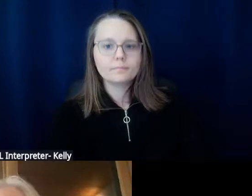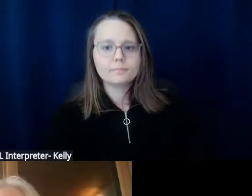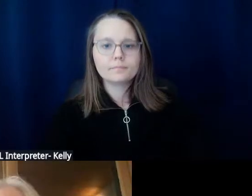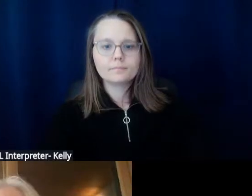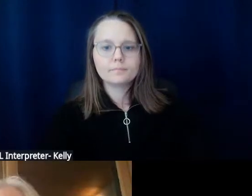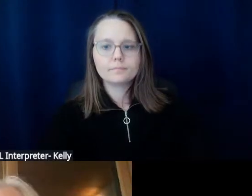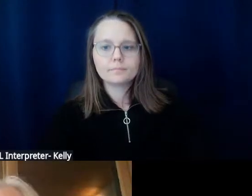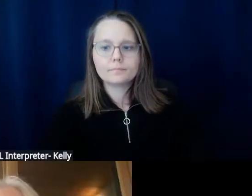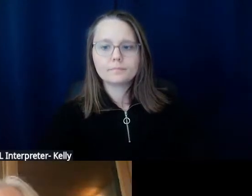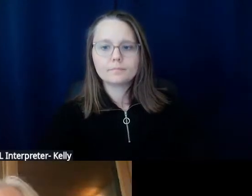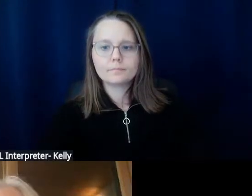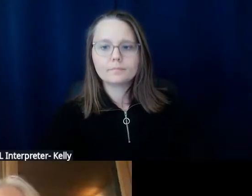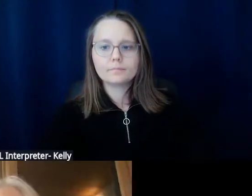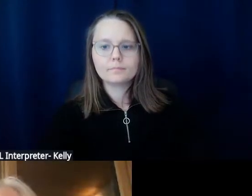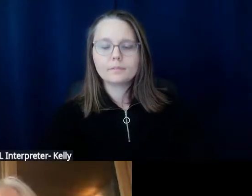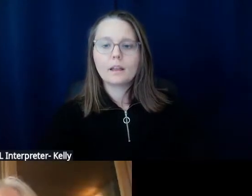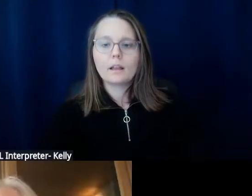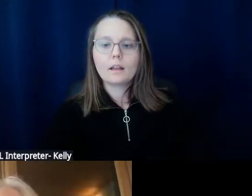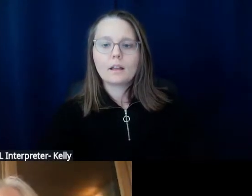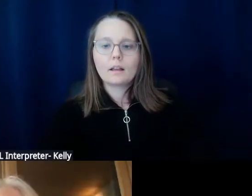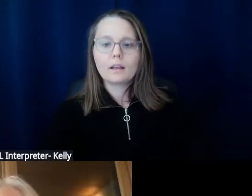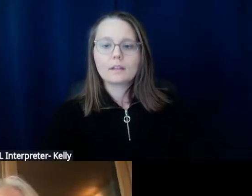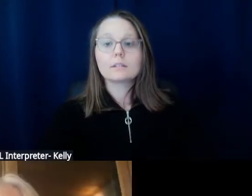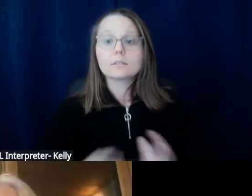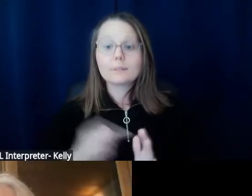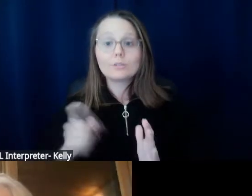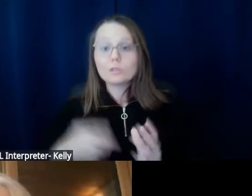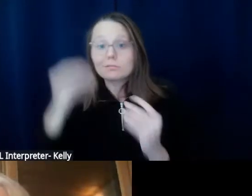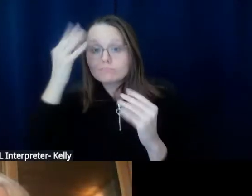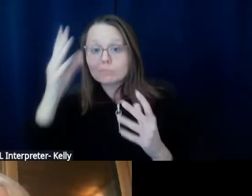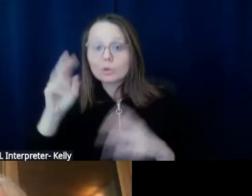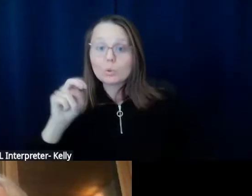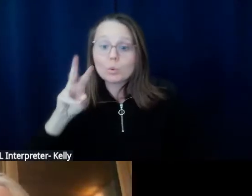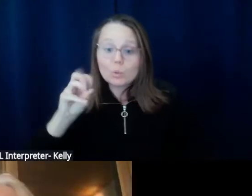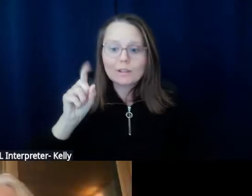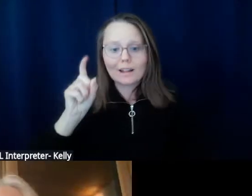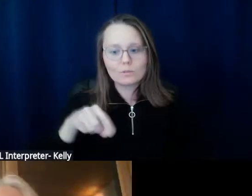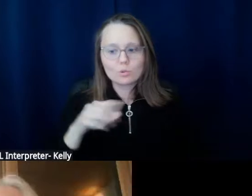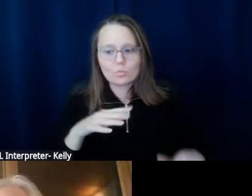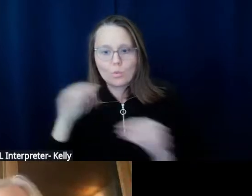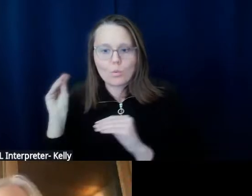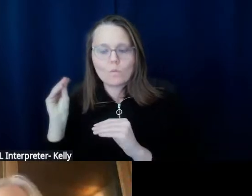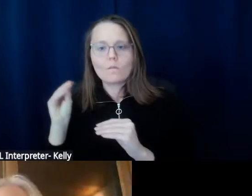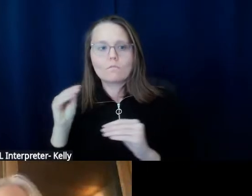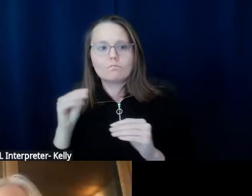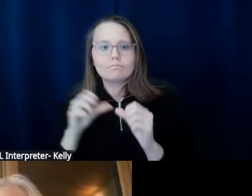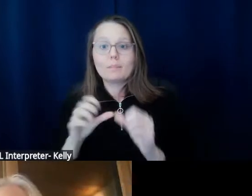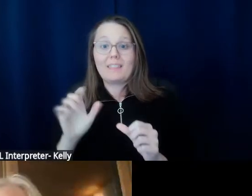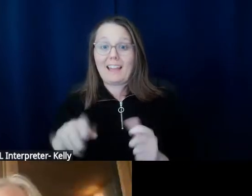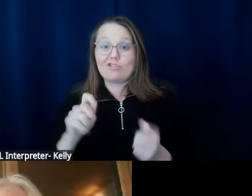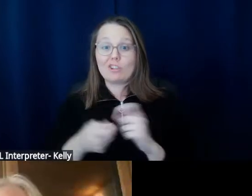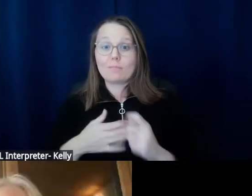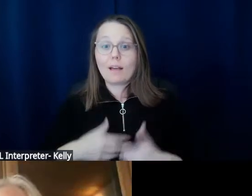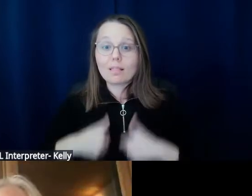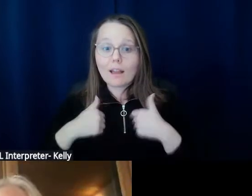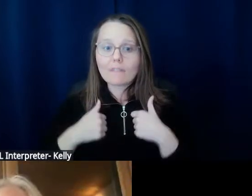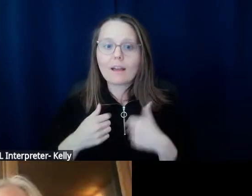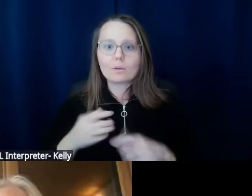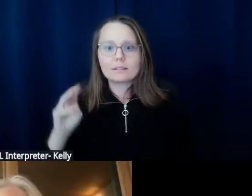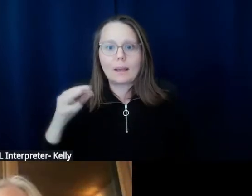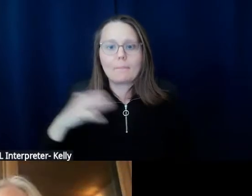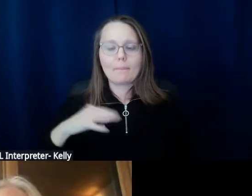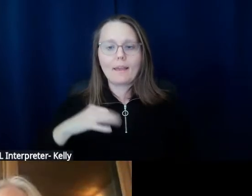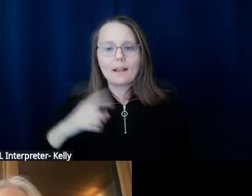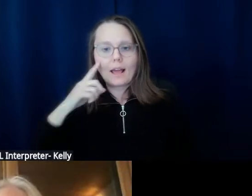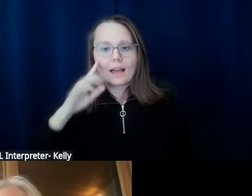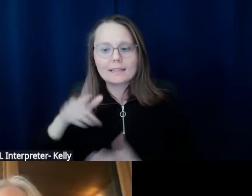different, and sometimes you just want to deliver the news and you need to move on. But I think that changed my life. When I was at Maine Eye Center, they